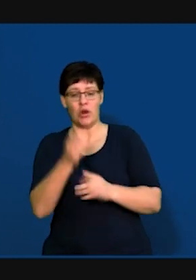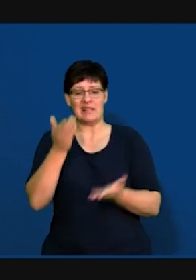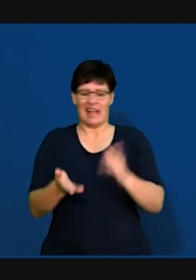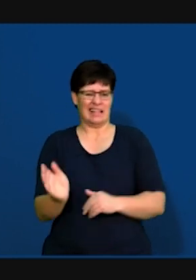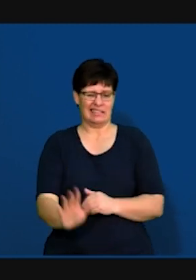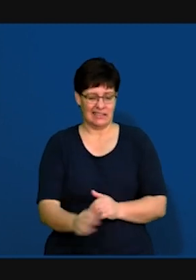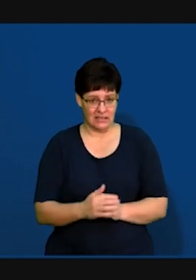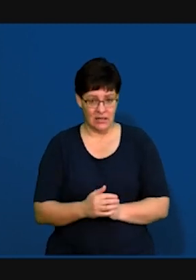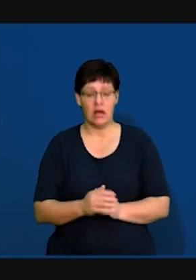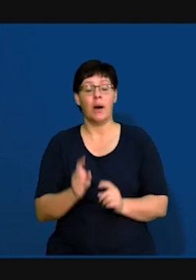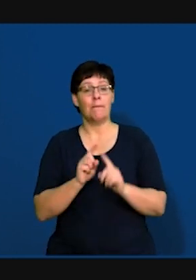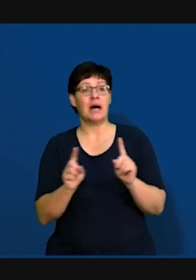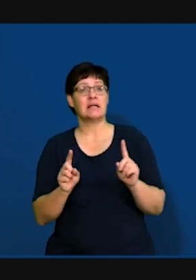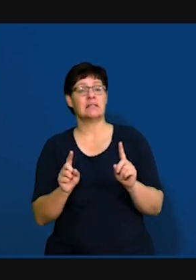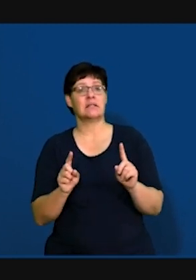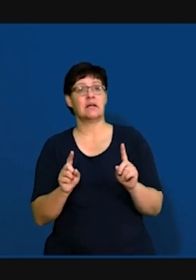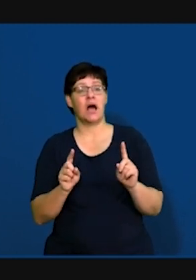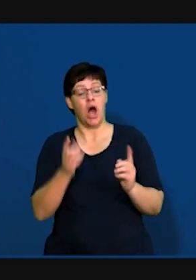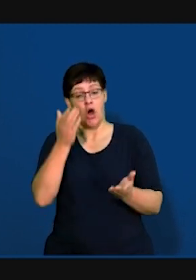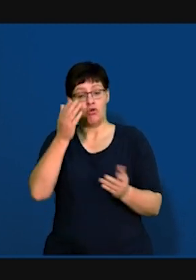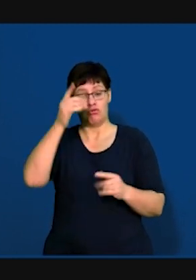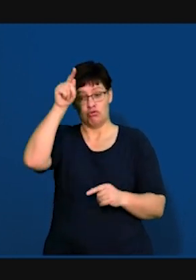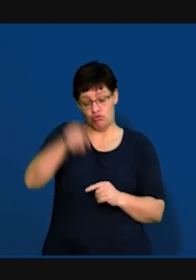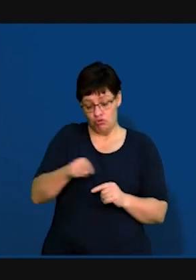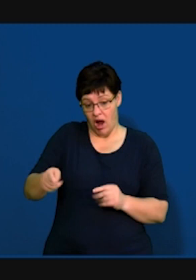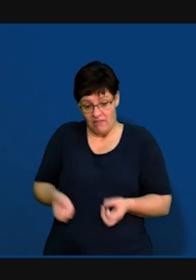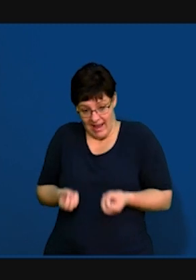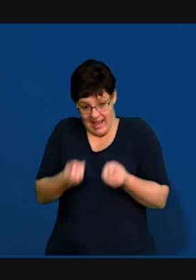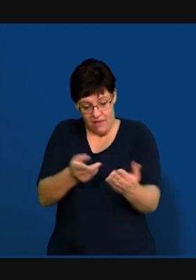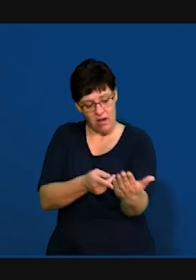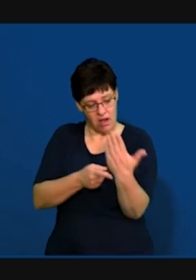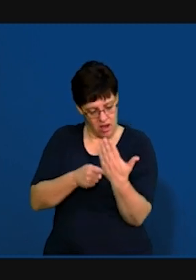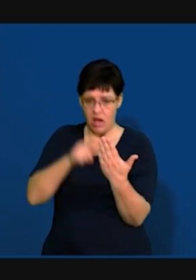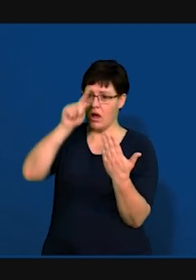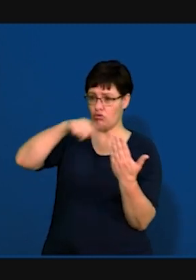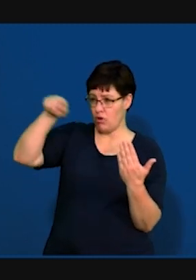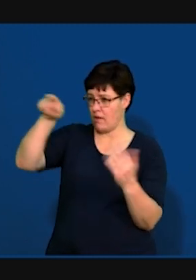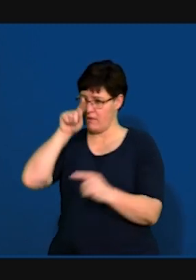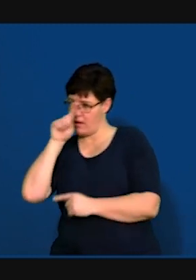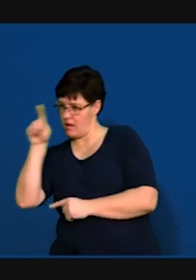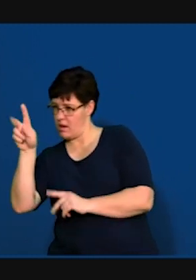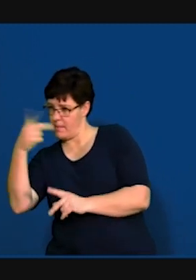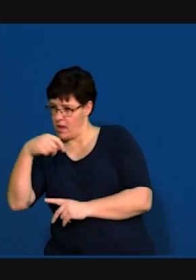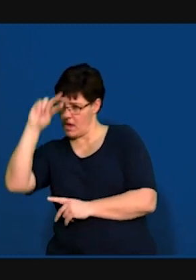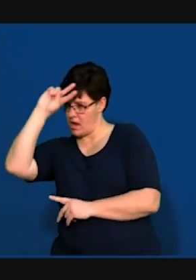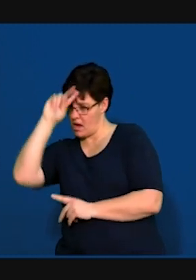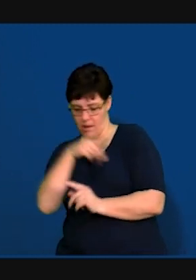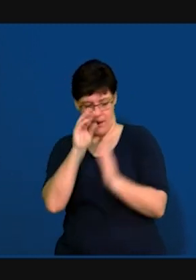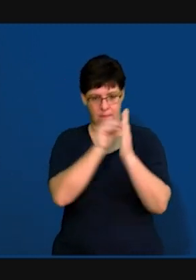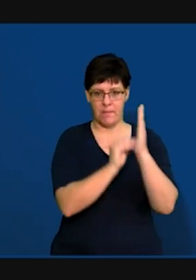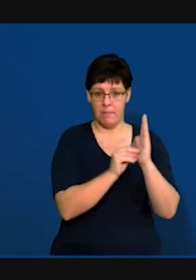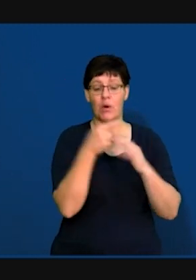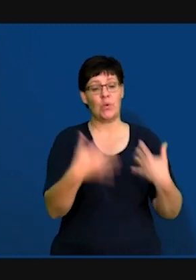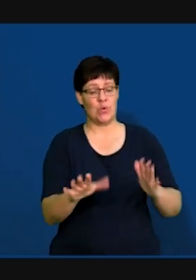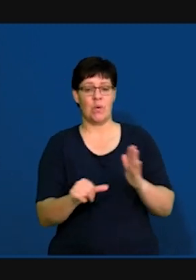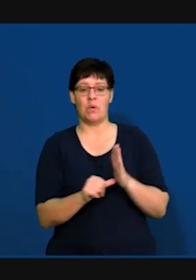scaling. And then in the case where a graph is given, that skill of interpretation, I think, becomes very key at